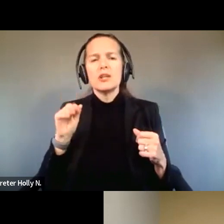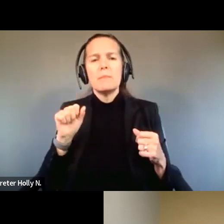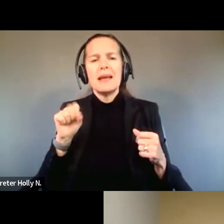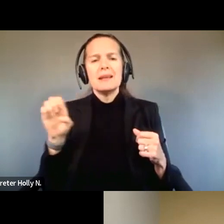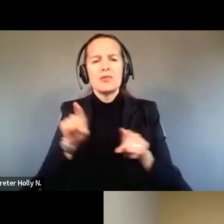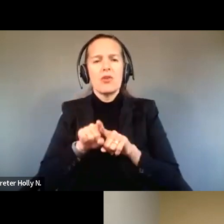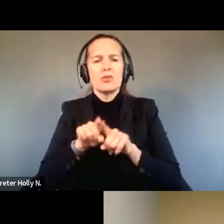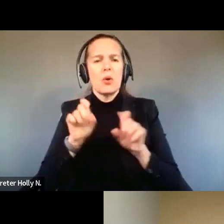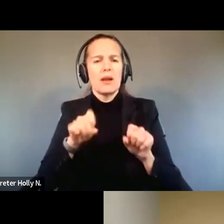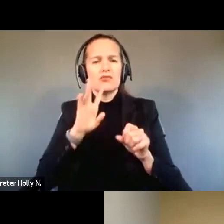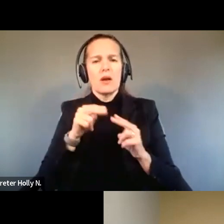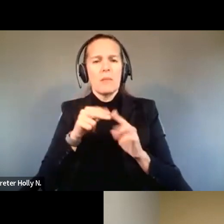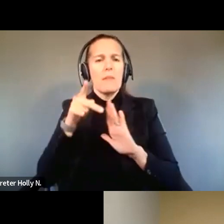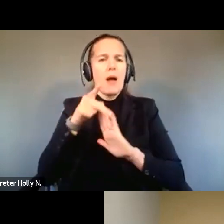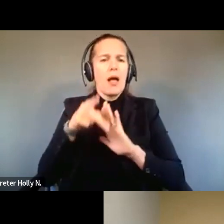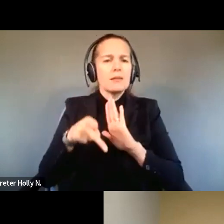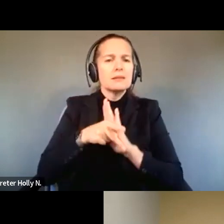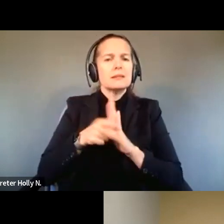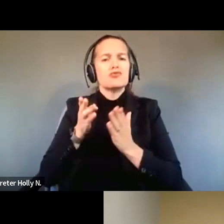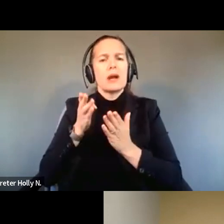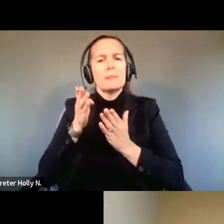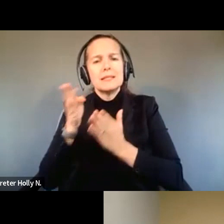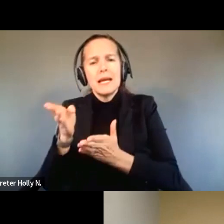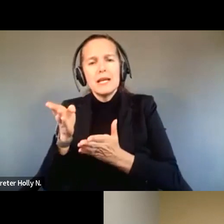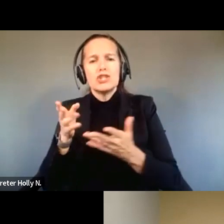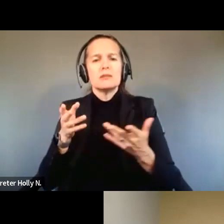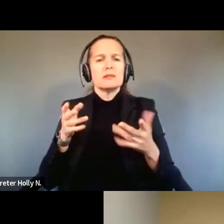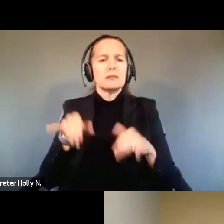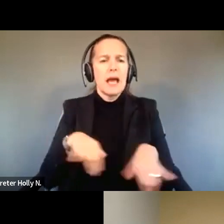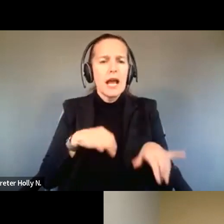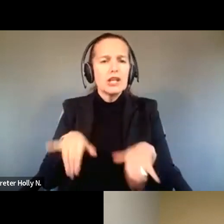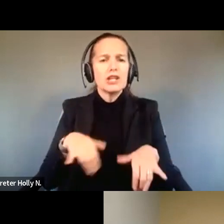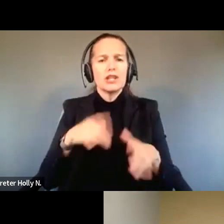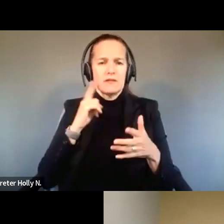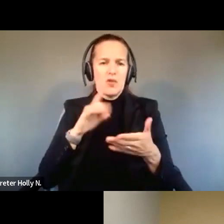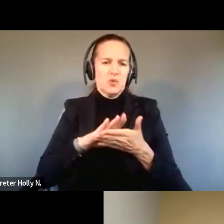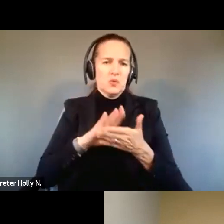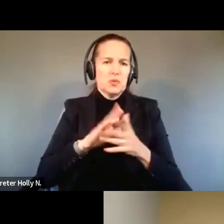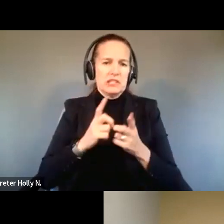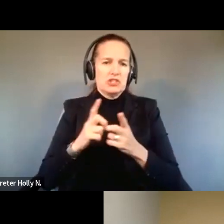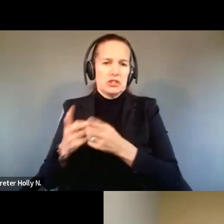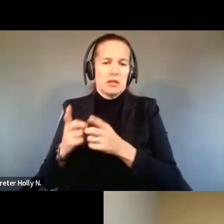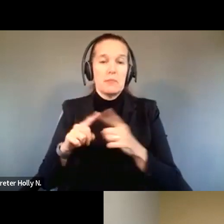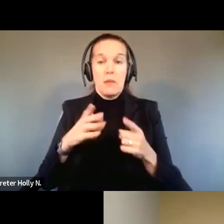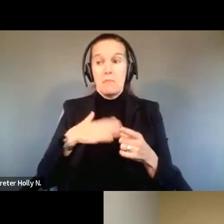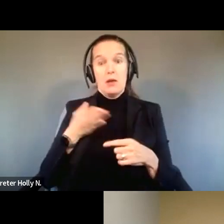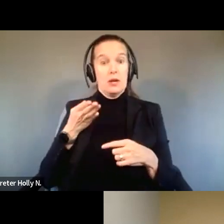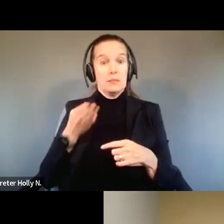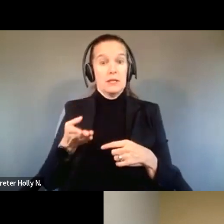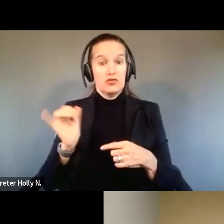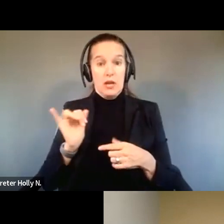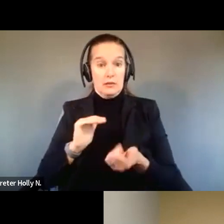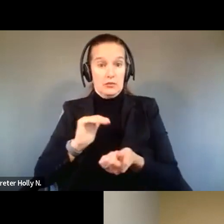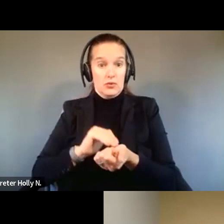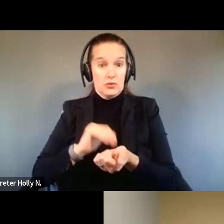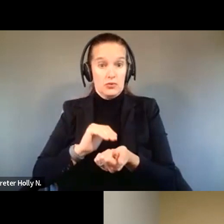of just the policies or recommendations to standardize it in terms of across all school districts. But my recommendation as a primary care physician